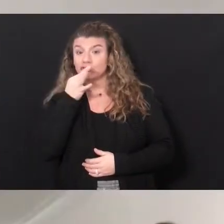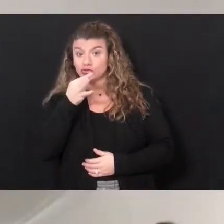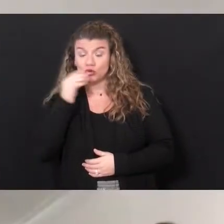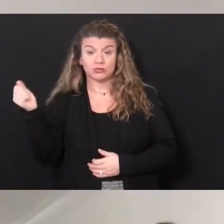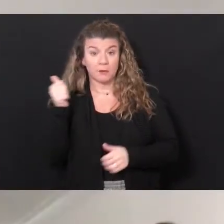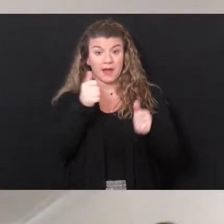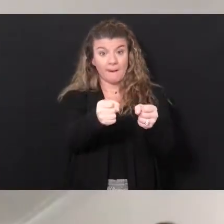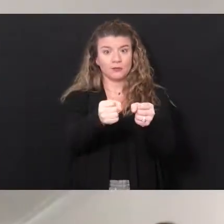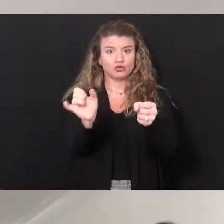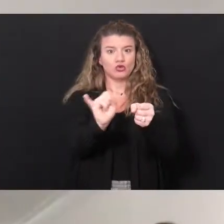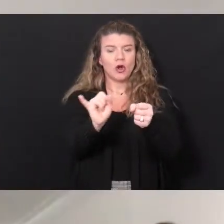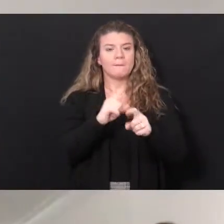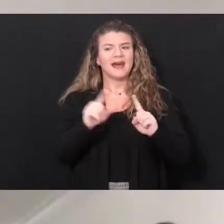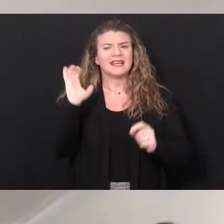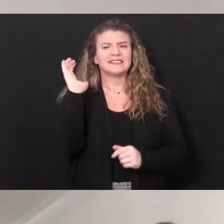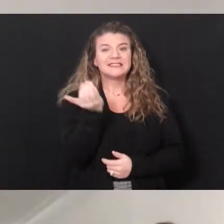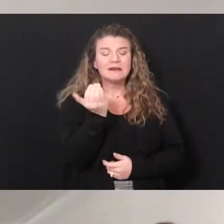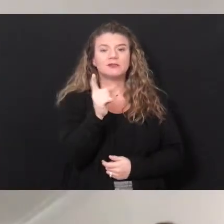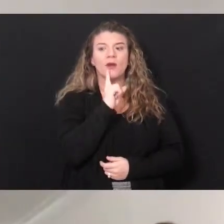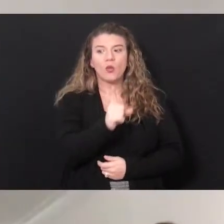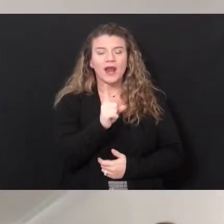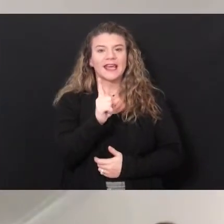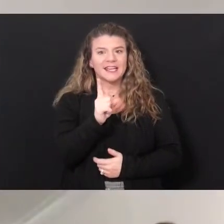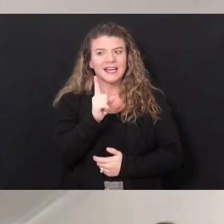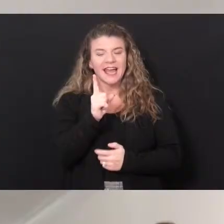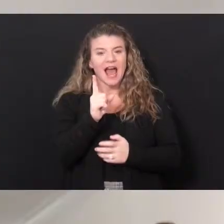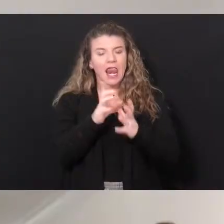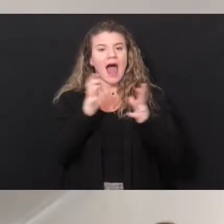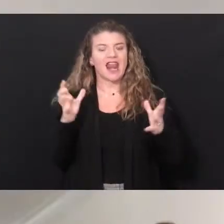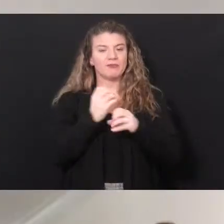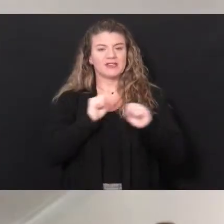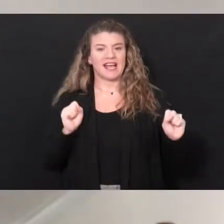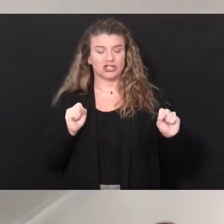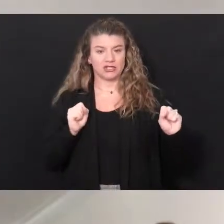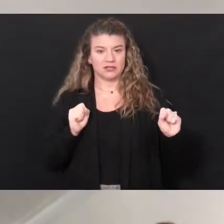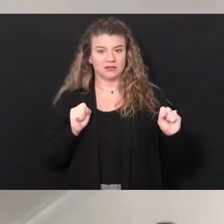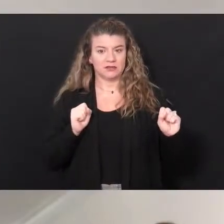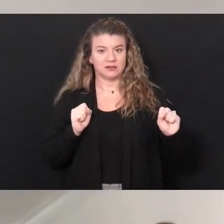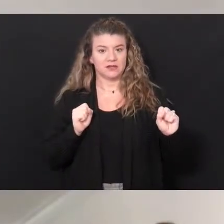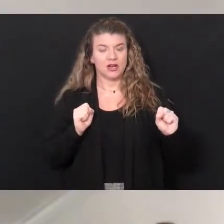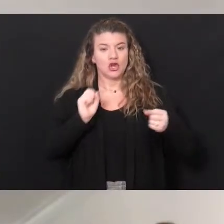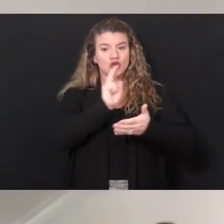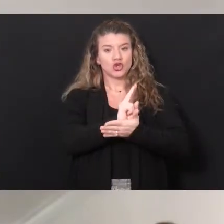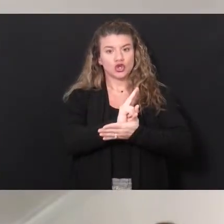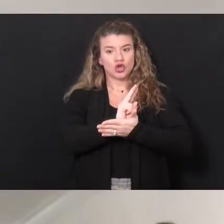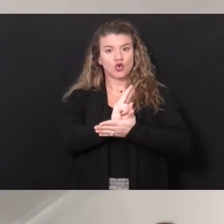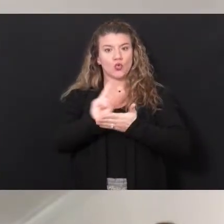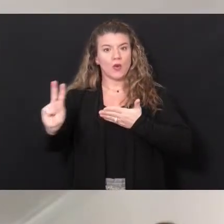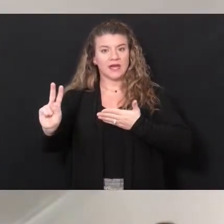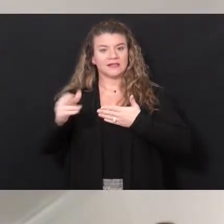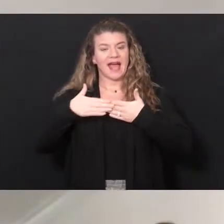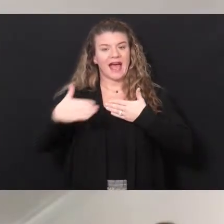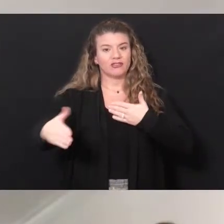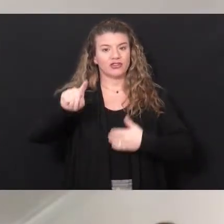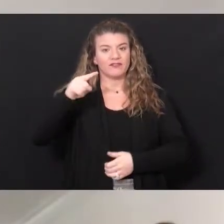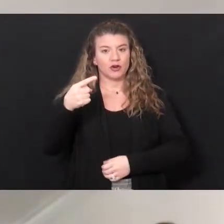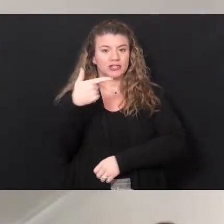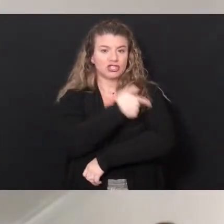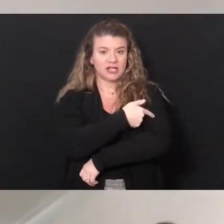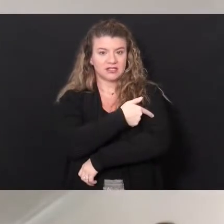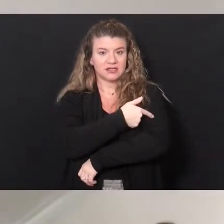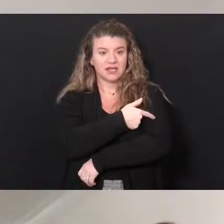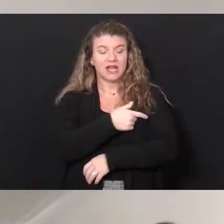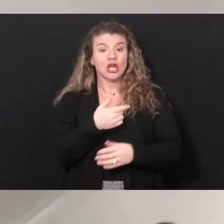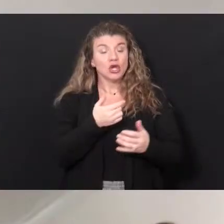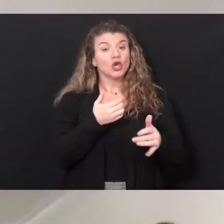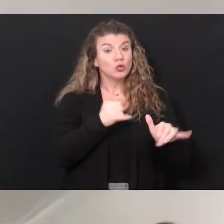that there seems to be a really substantial protection, particularly 2 weeks after the first injection. So we still want